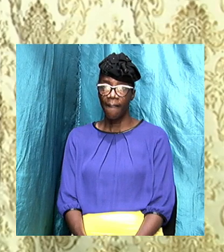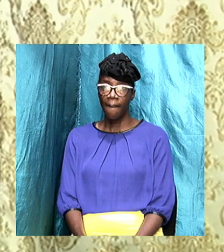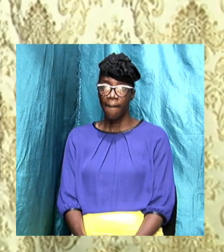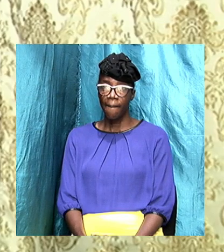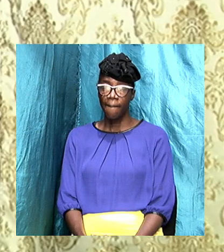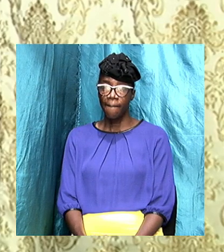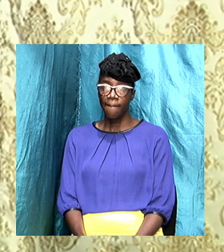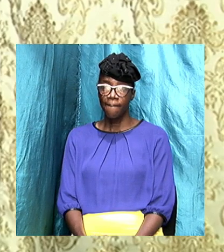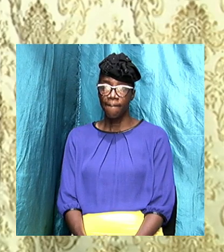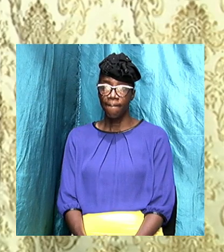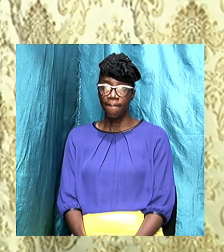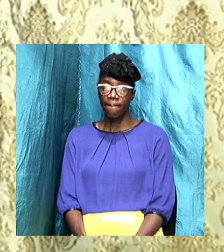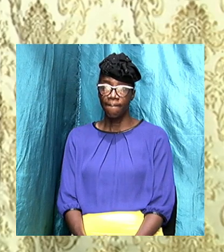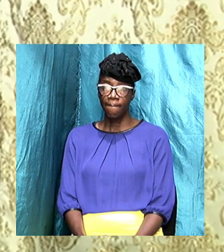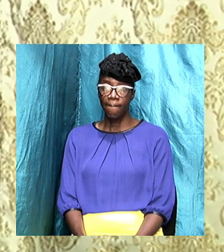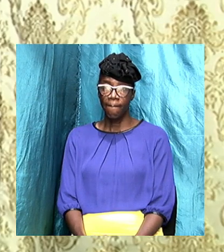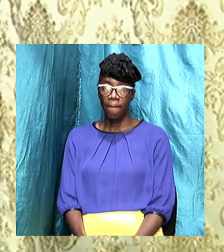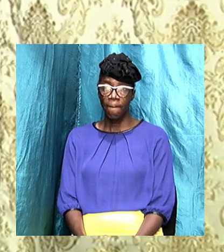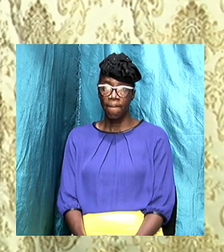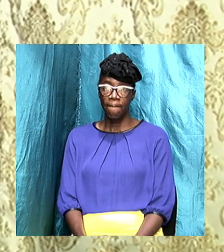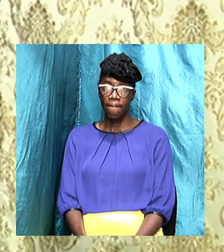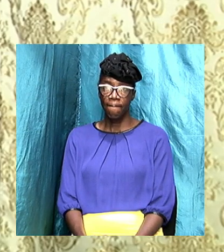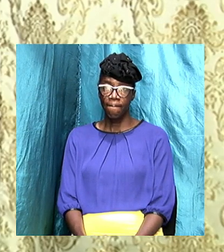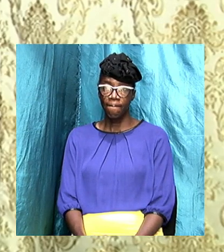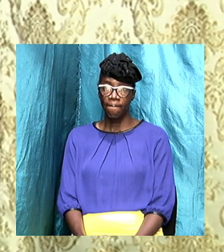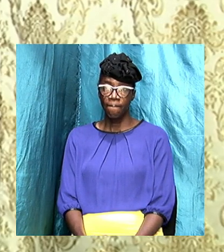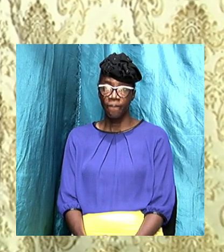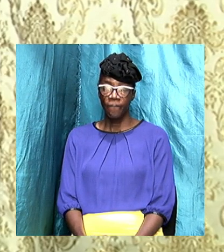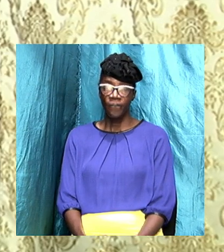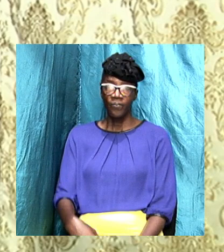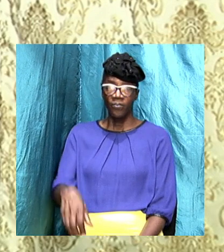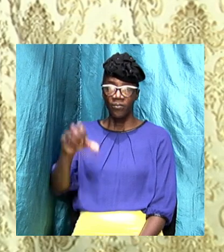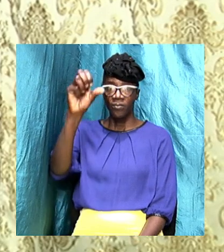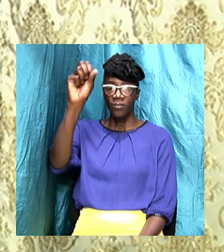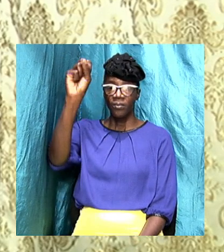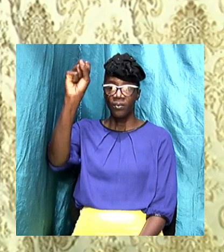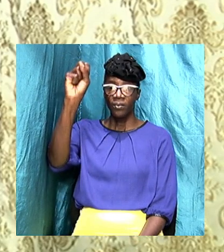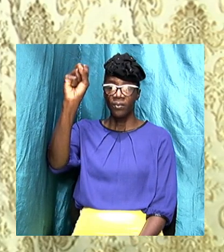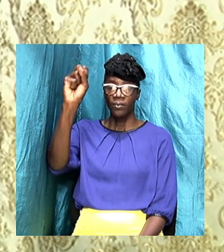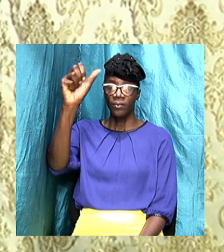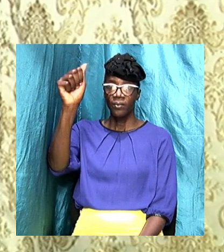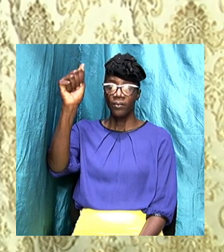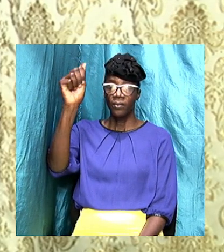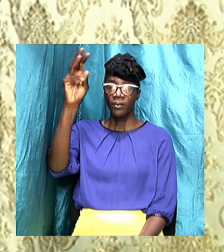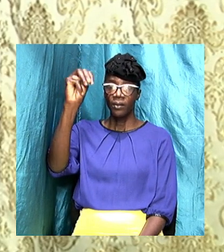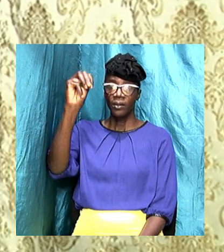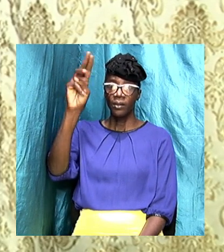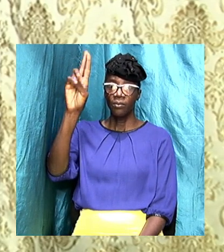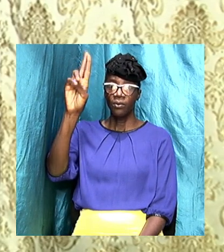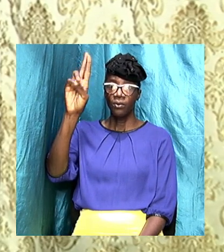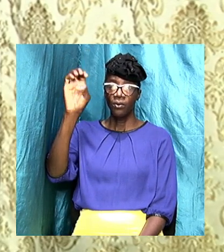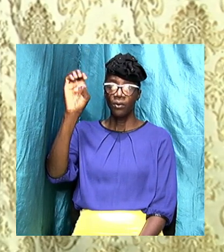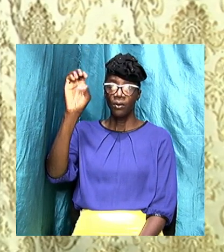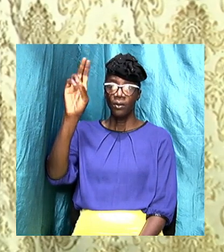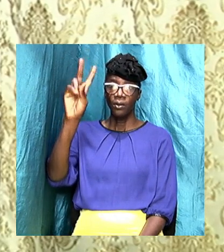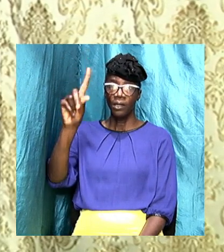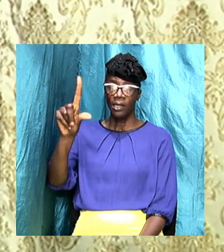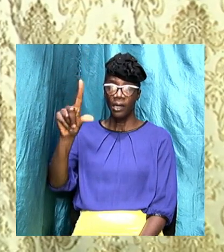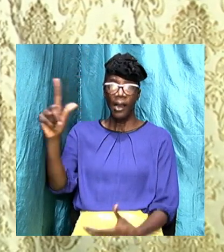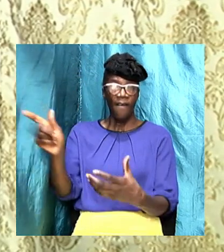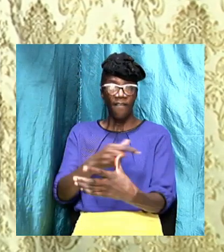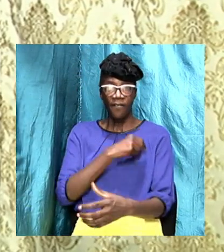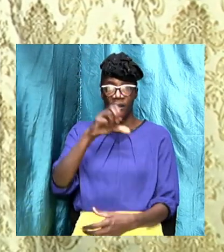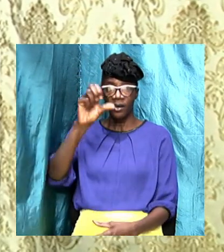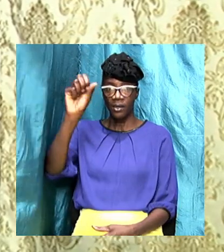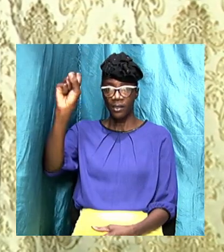So we mention that Samuel, in 1 Samuel 16,